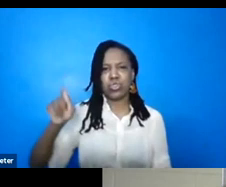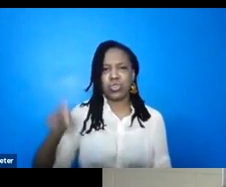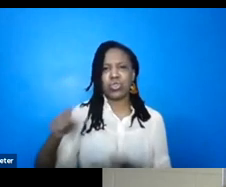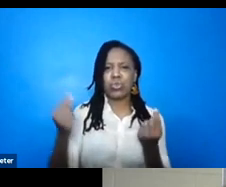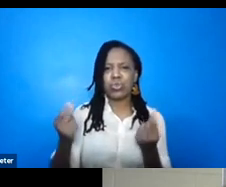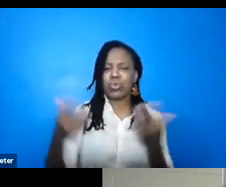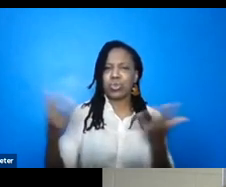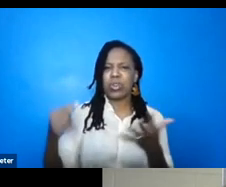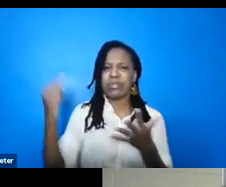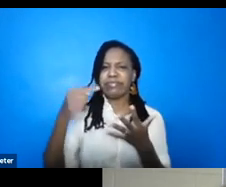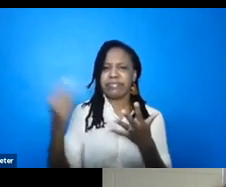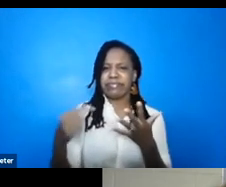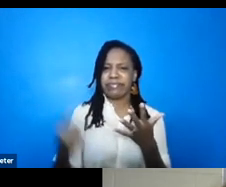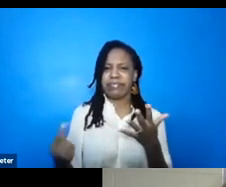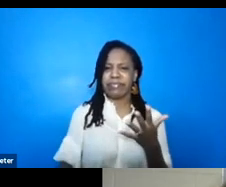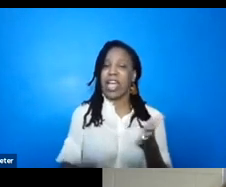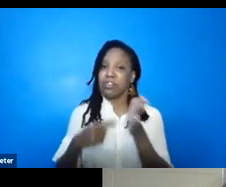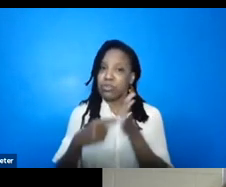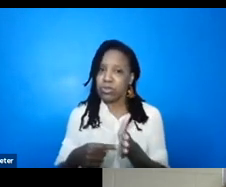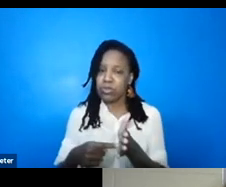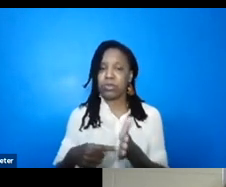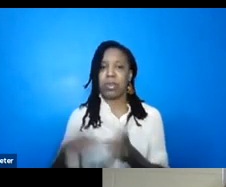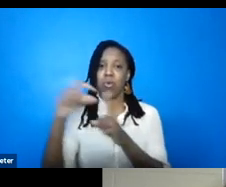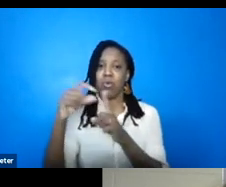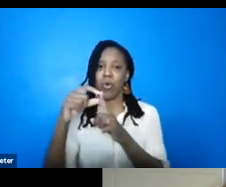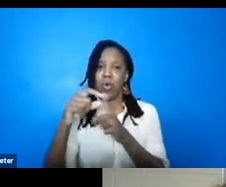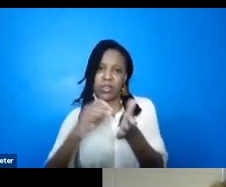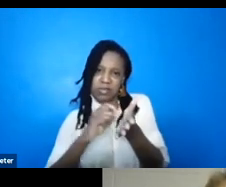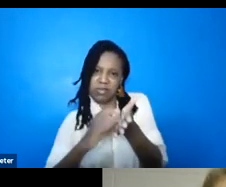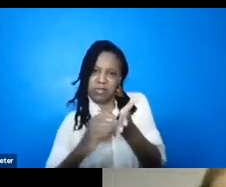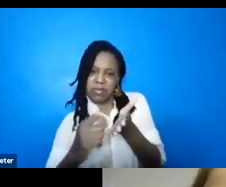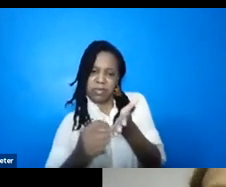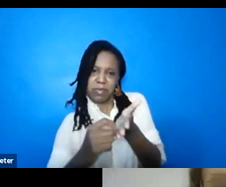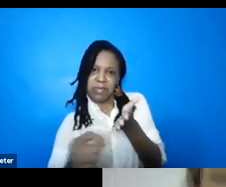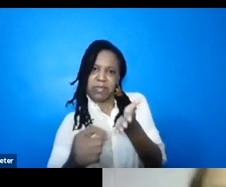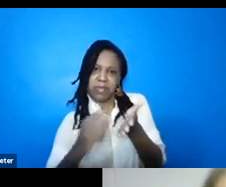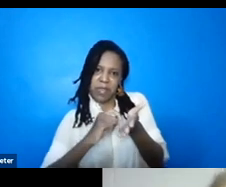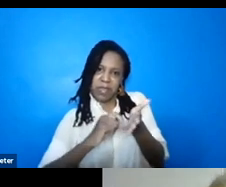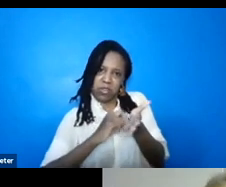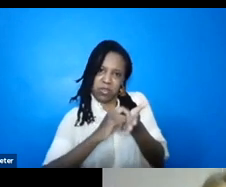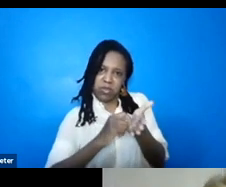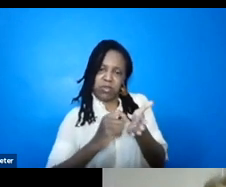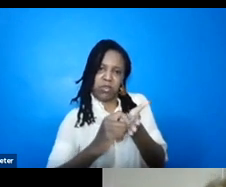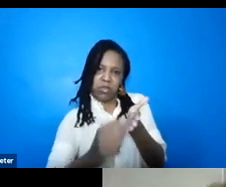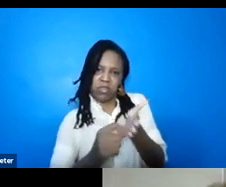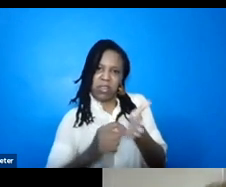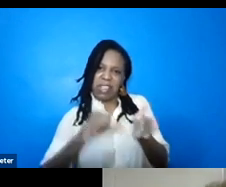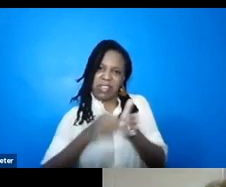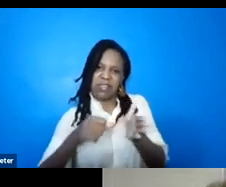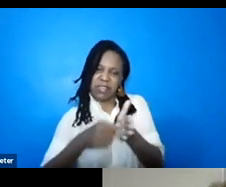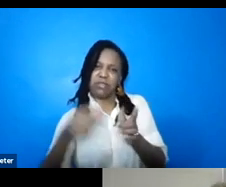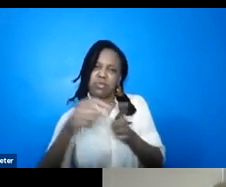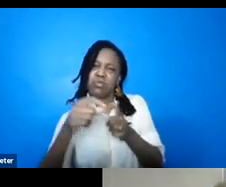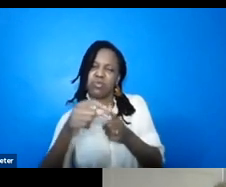constantly quoting the lyrics to, it's telling them all of the wrong things about manhood. So how I help